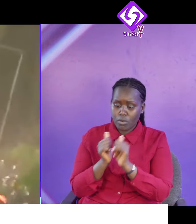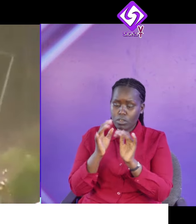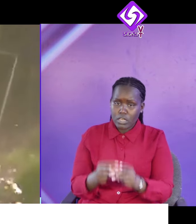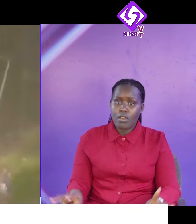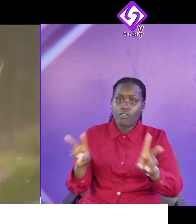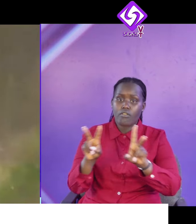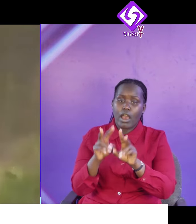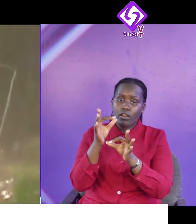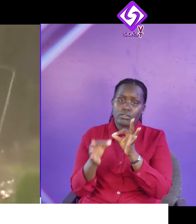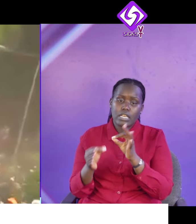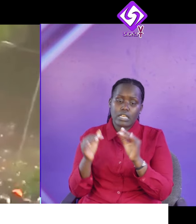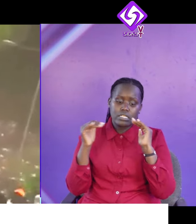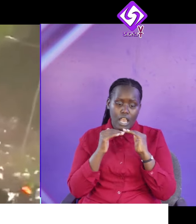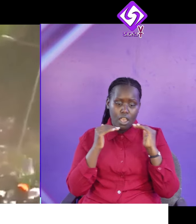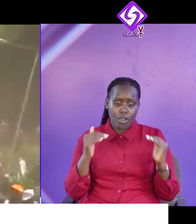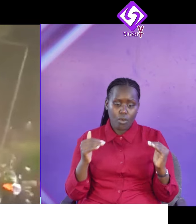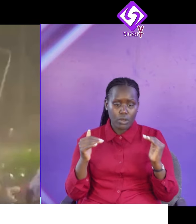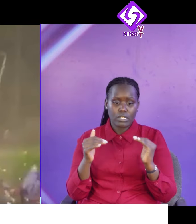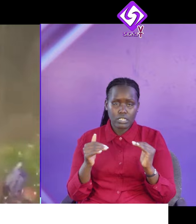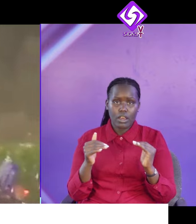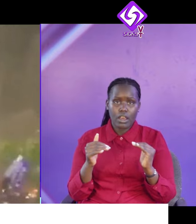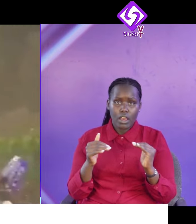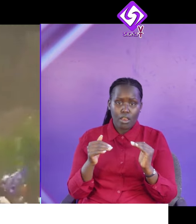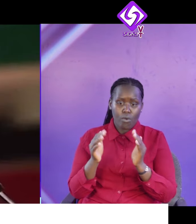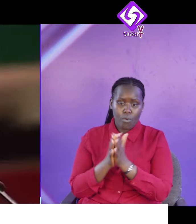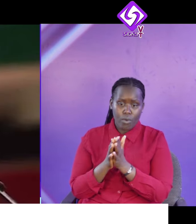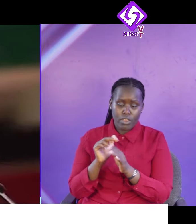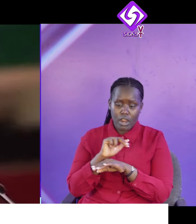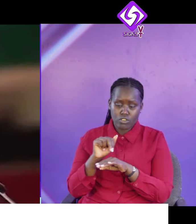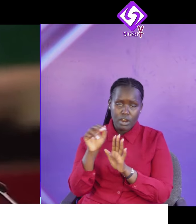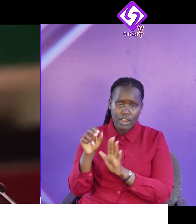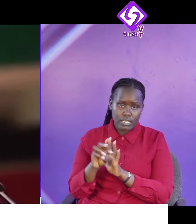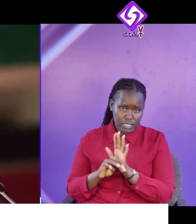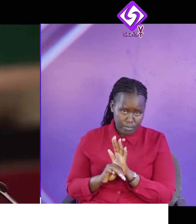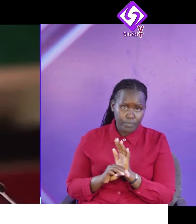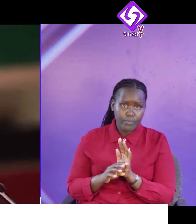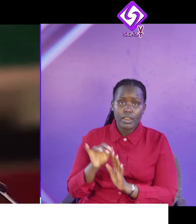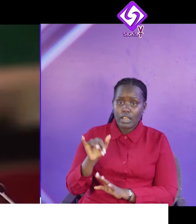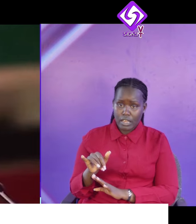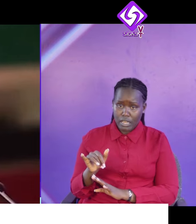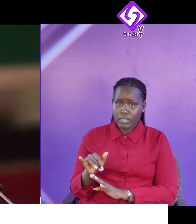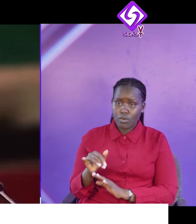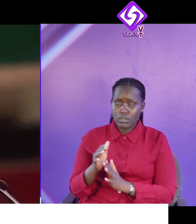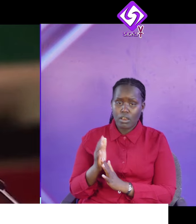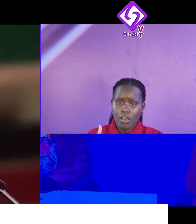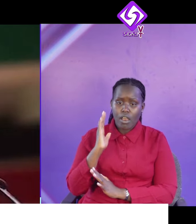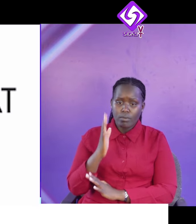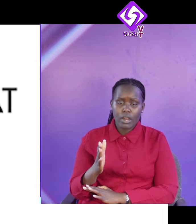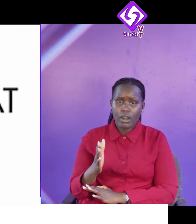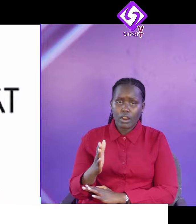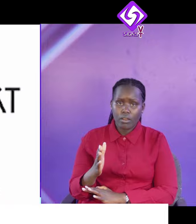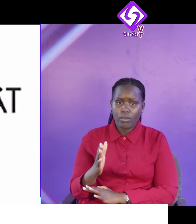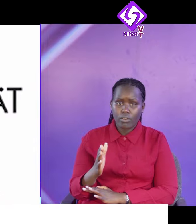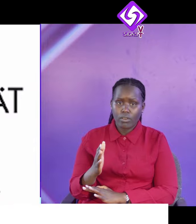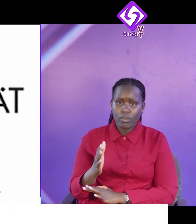justice, equality, and fierce nationalism. That foundation was sharpened thousands of